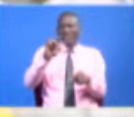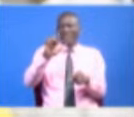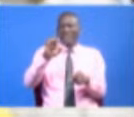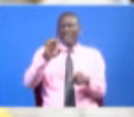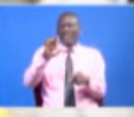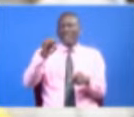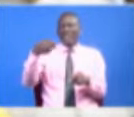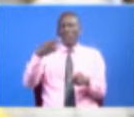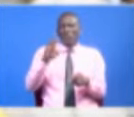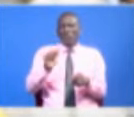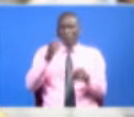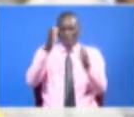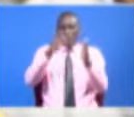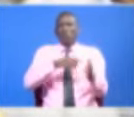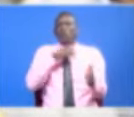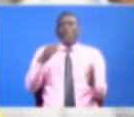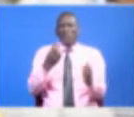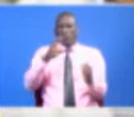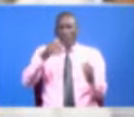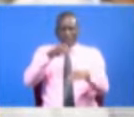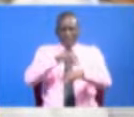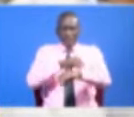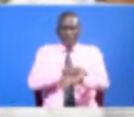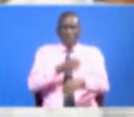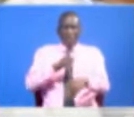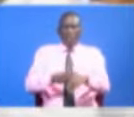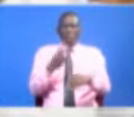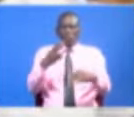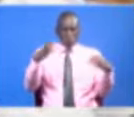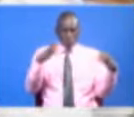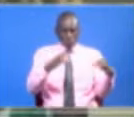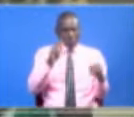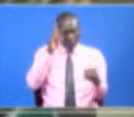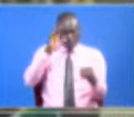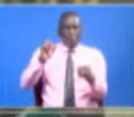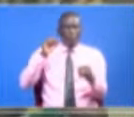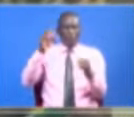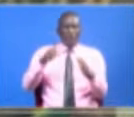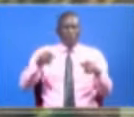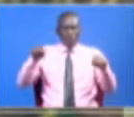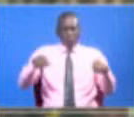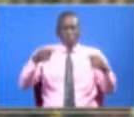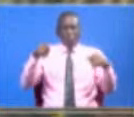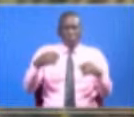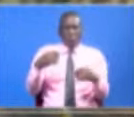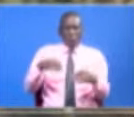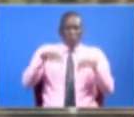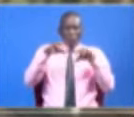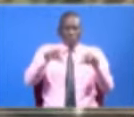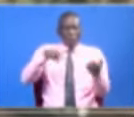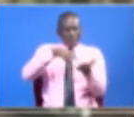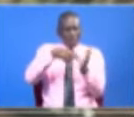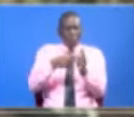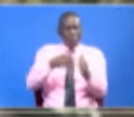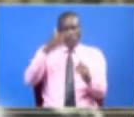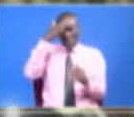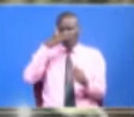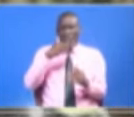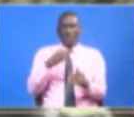killed and another injured when two groups of Kiambu politicians and their supporters clashed over a market project in Thika.